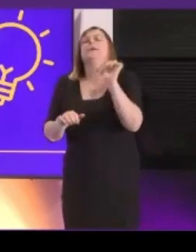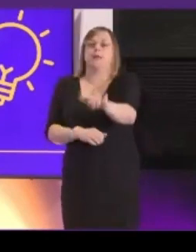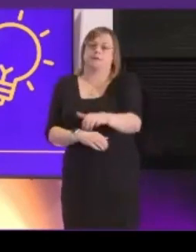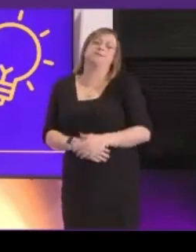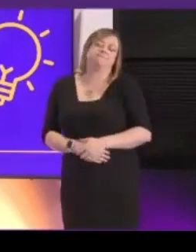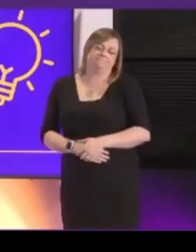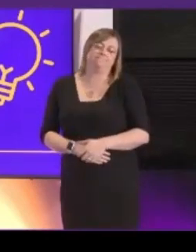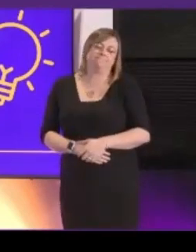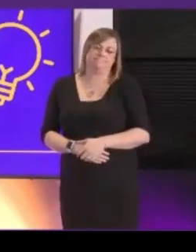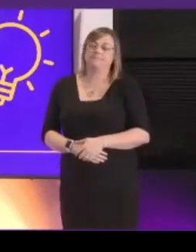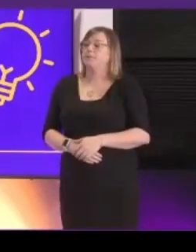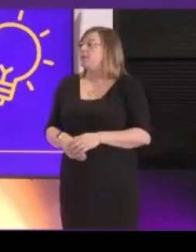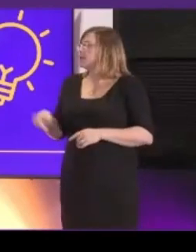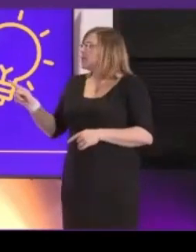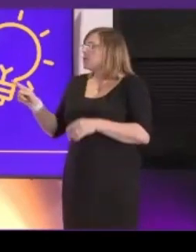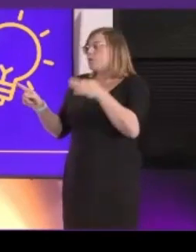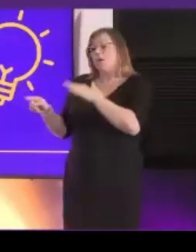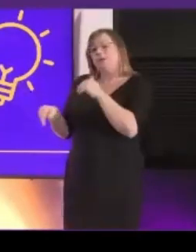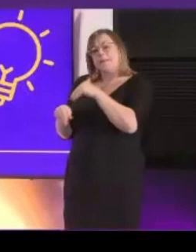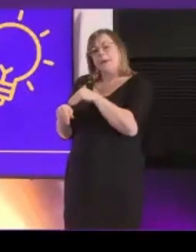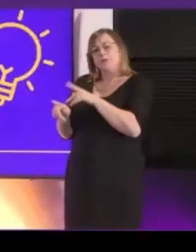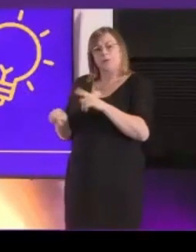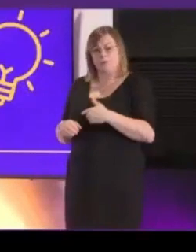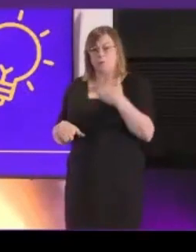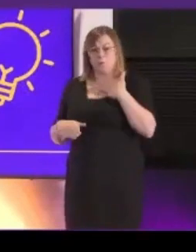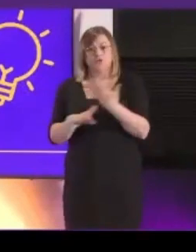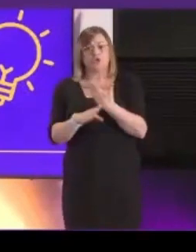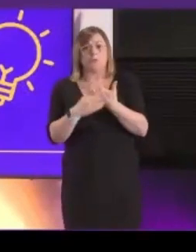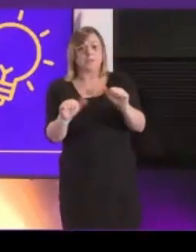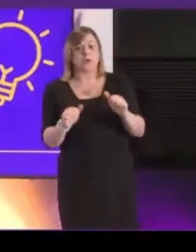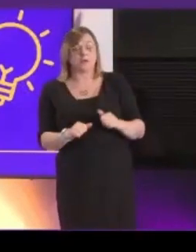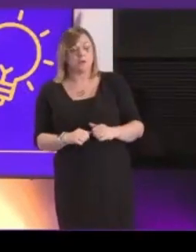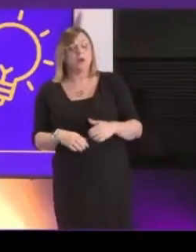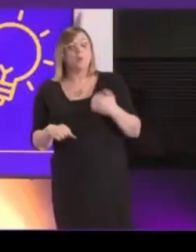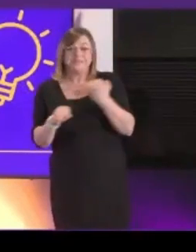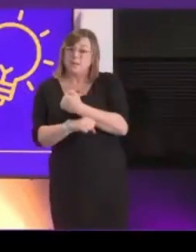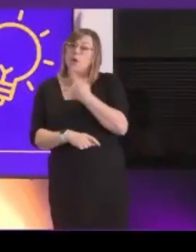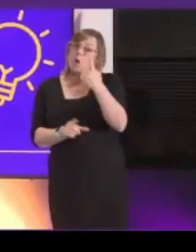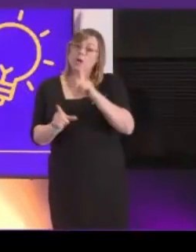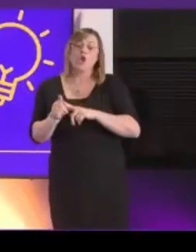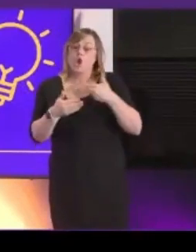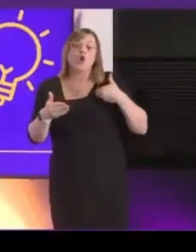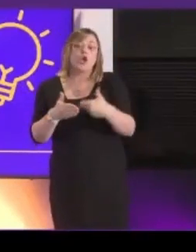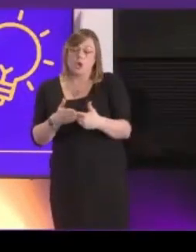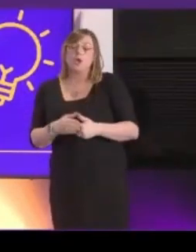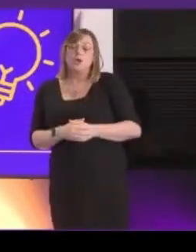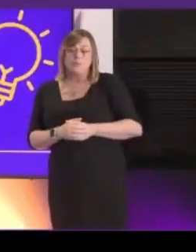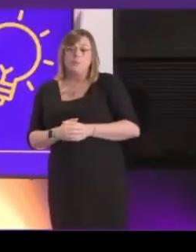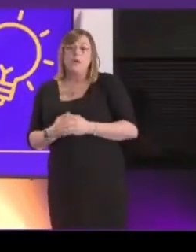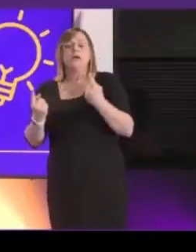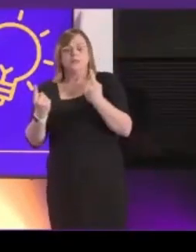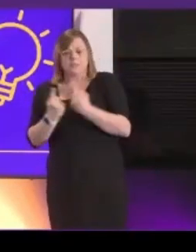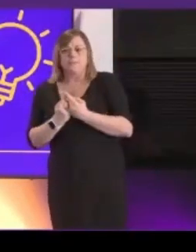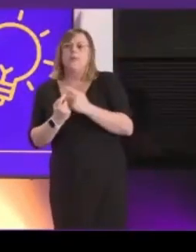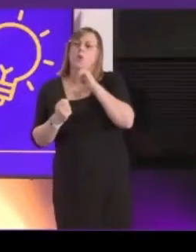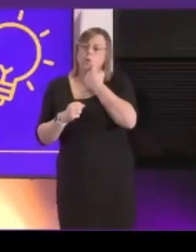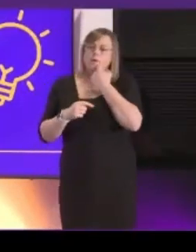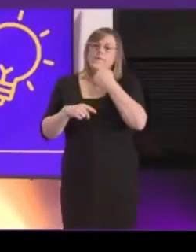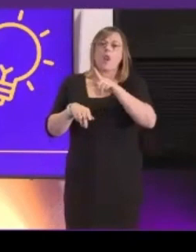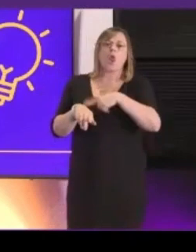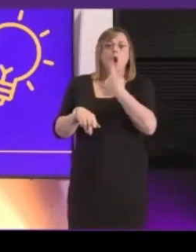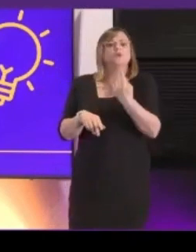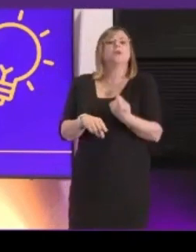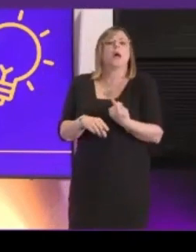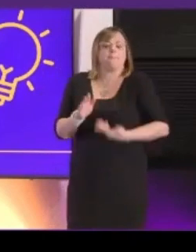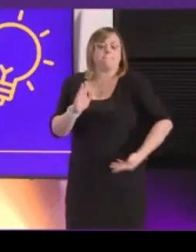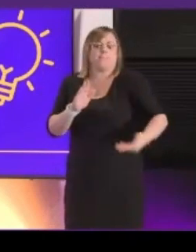was going to say, what was the impact? We got the job done, right? And we got it done in a year, right? Something that would have taken a lot longer, we got